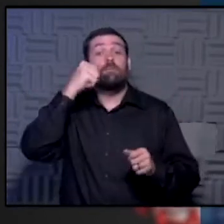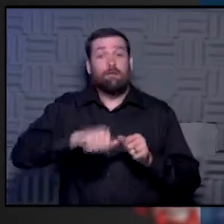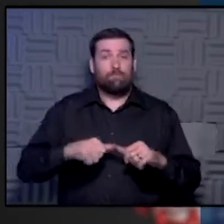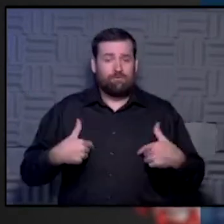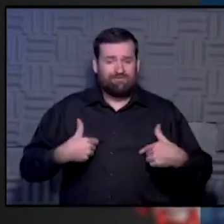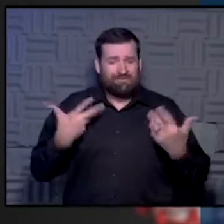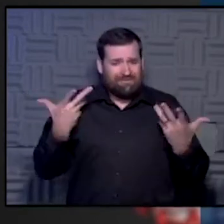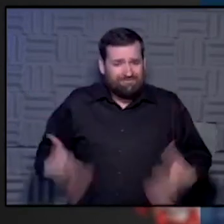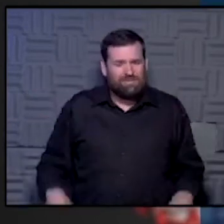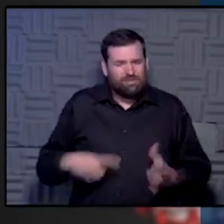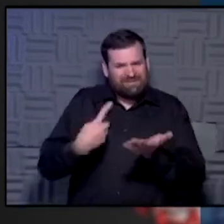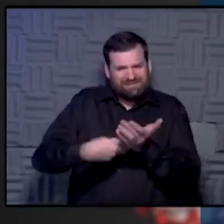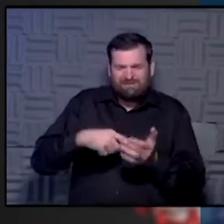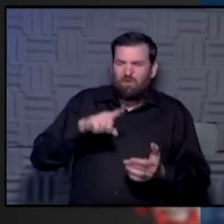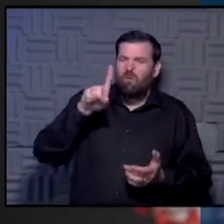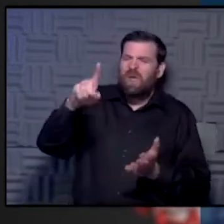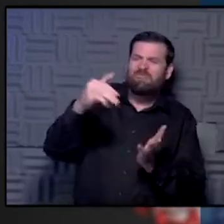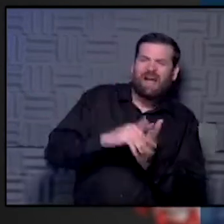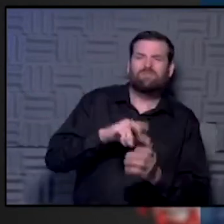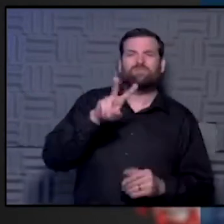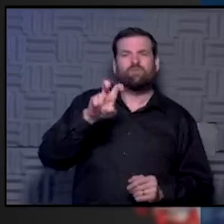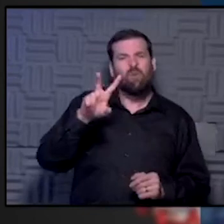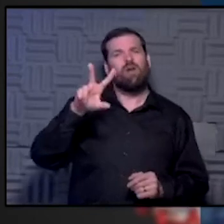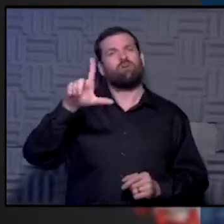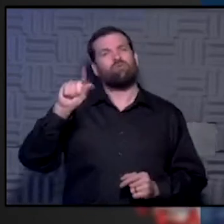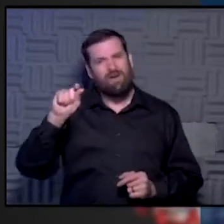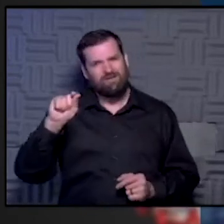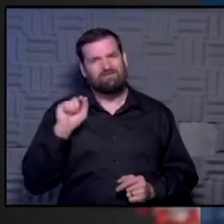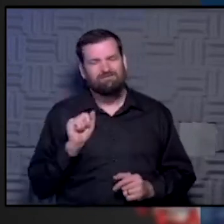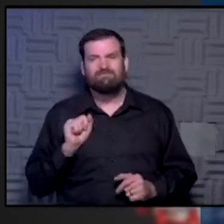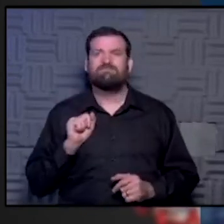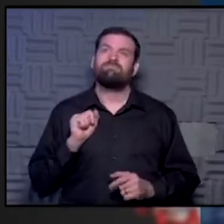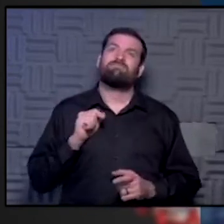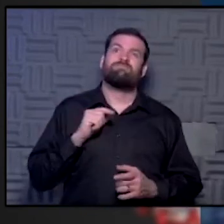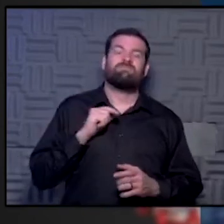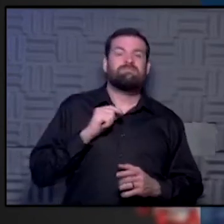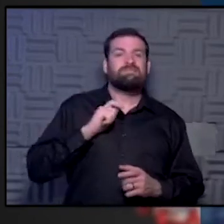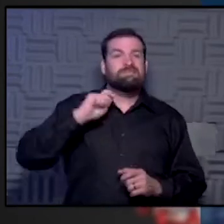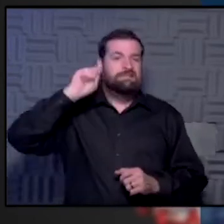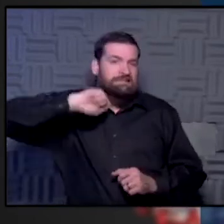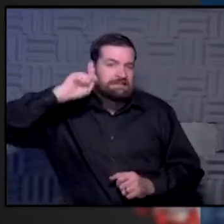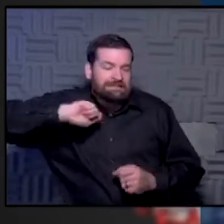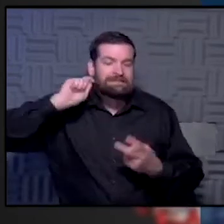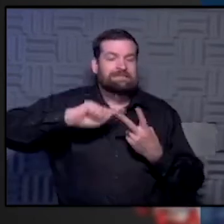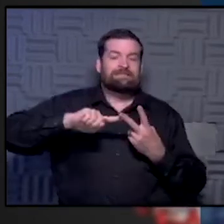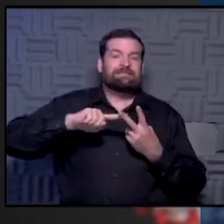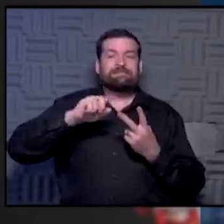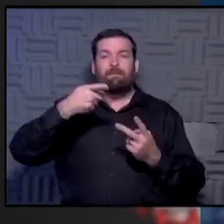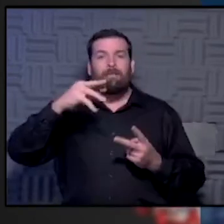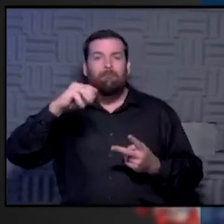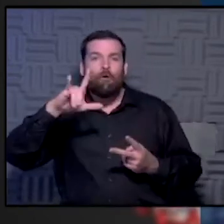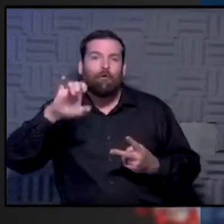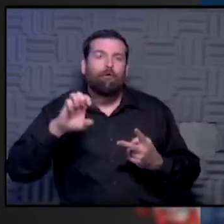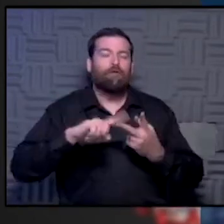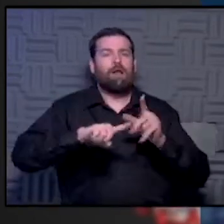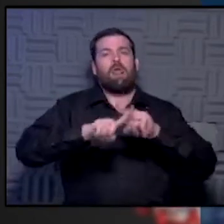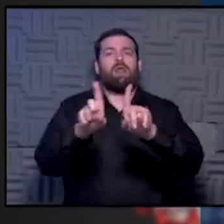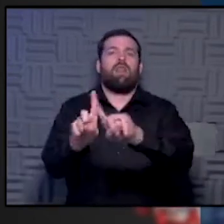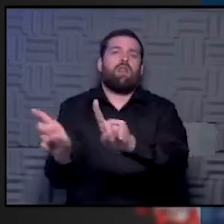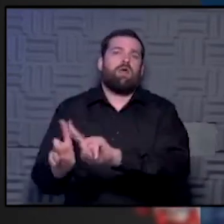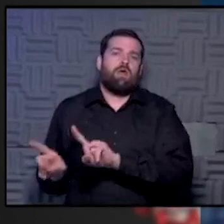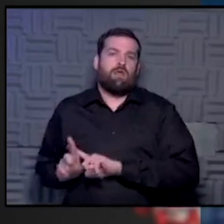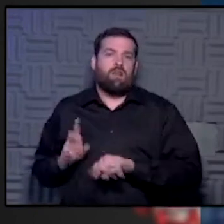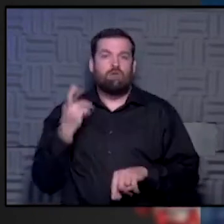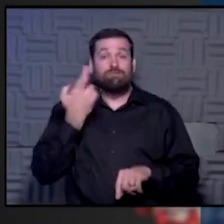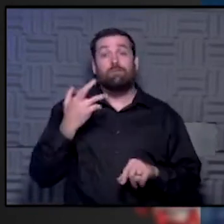already covered about 1,220 of them in this program between, where I cut myself shaving, the pimple, all sorts of stuff,